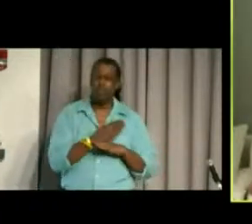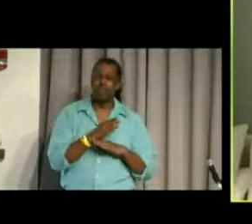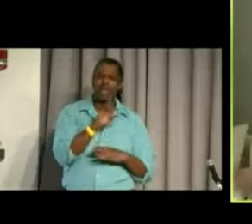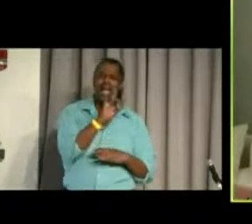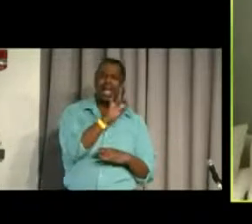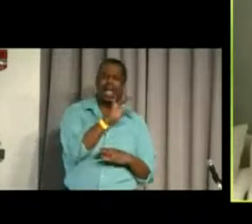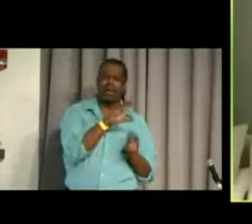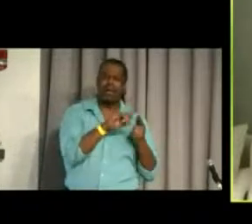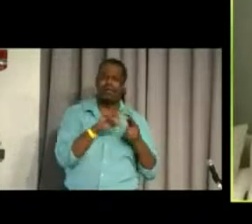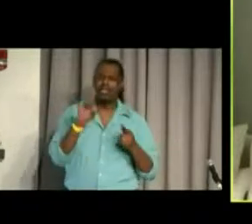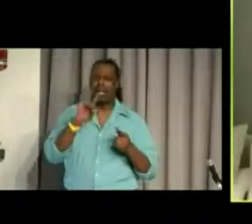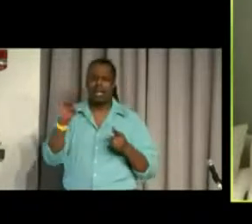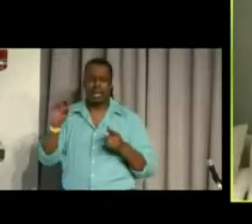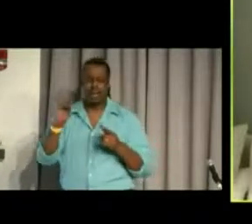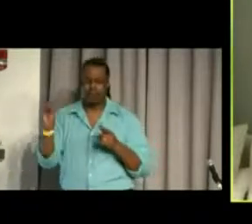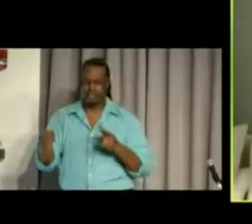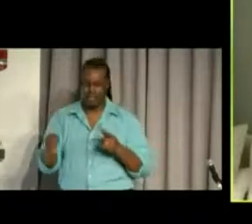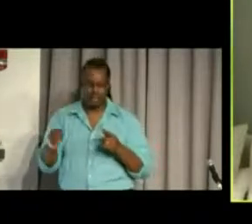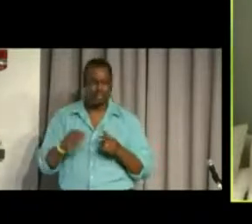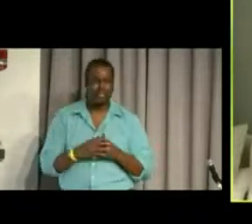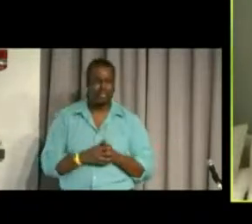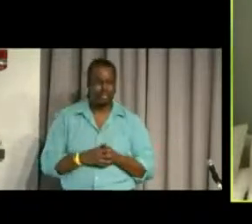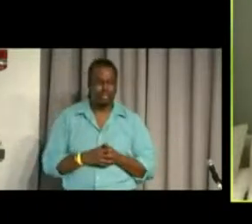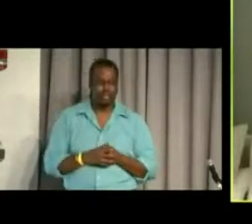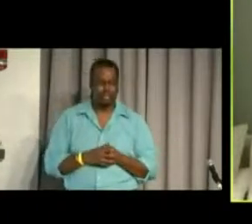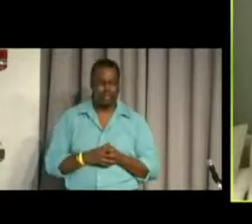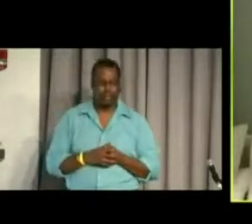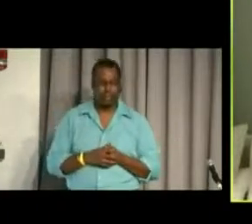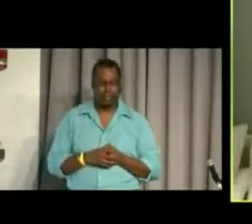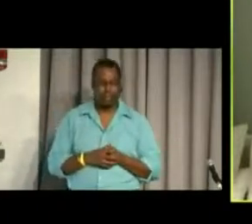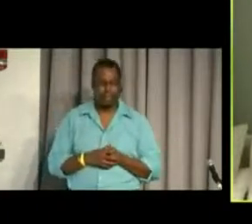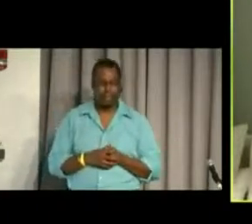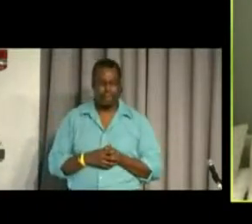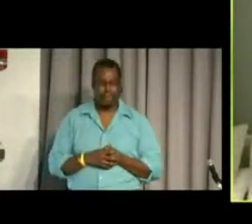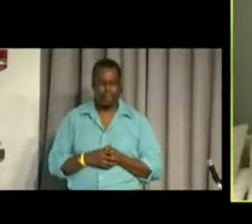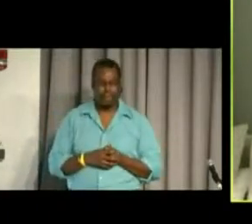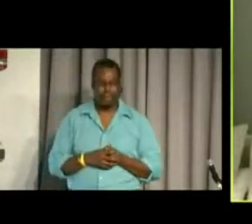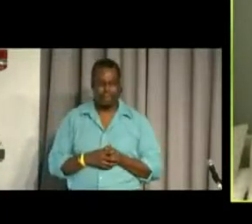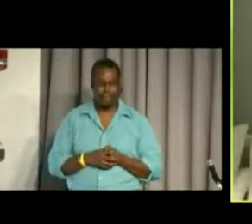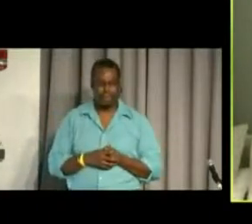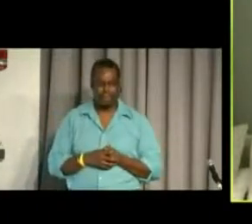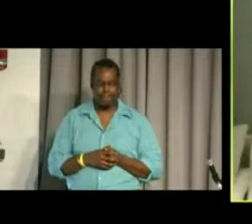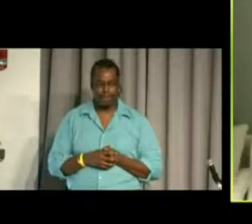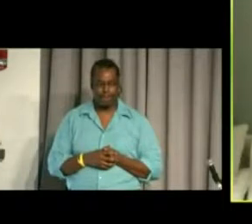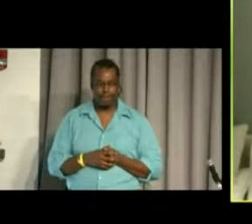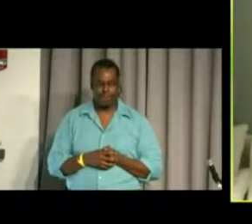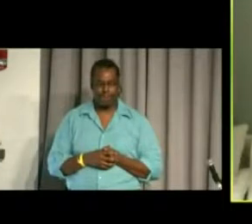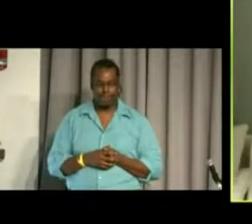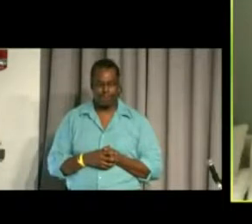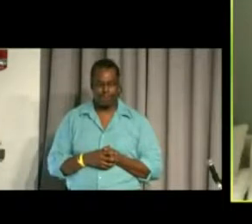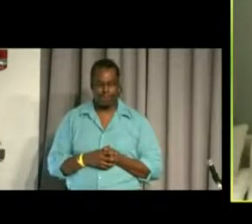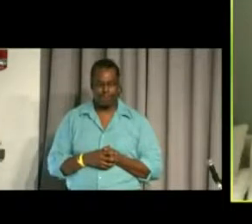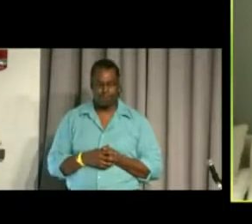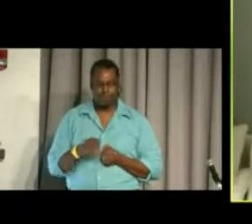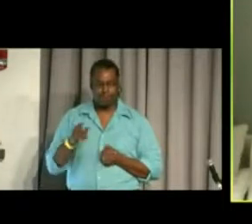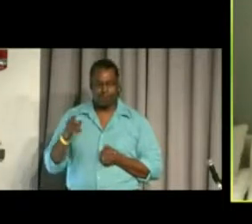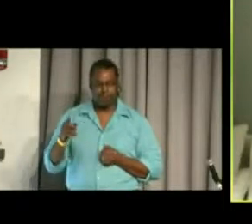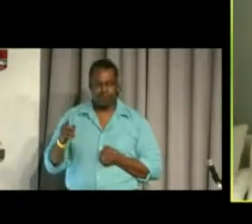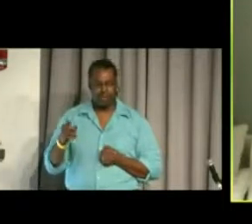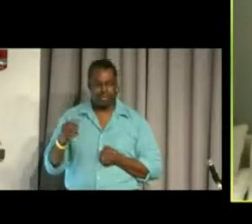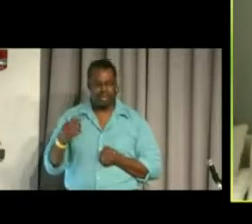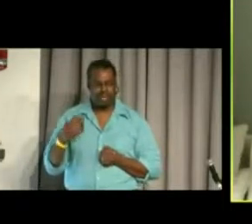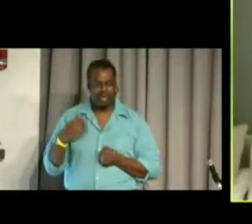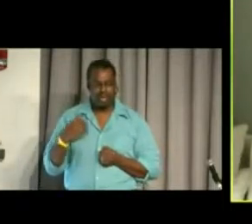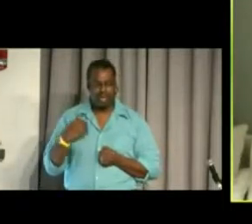and 88% at any given time, a Black city. It has a